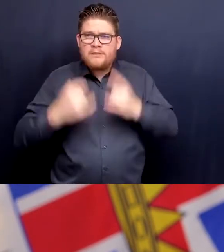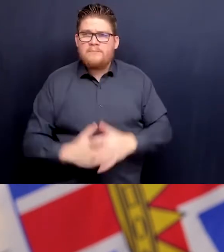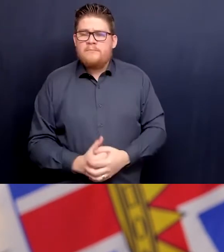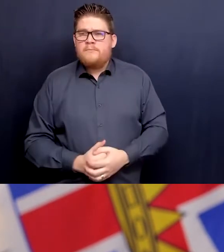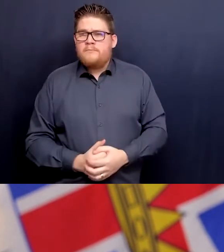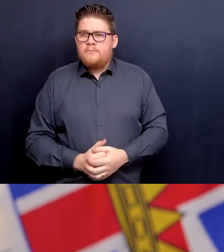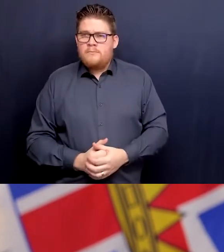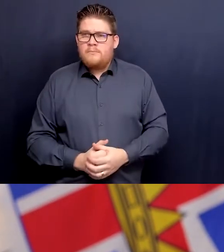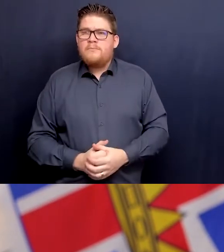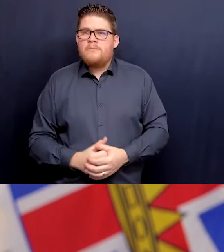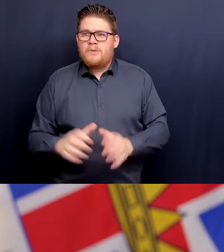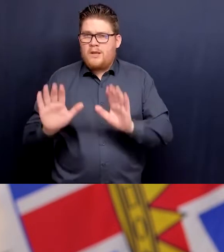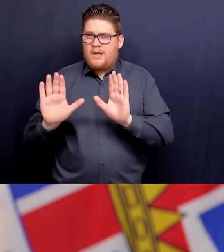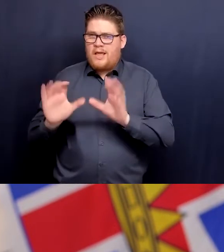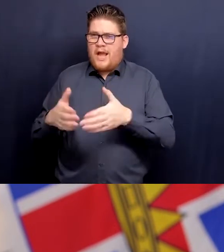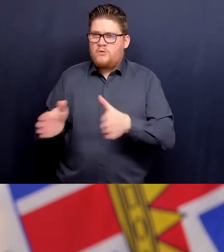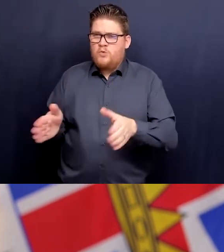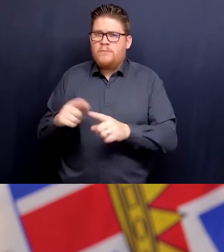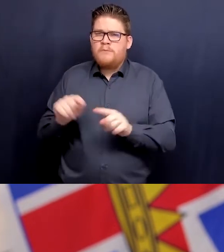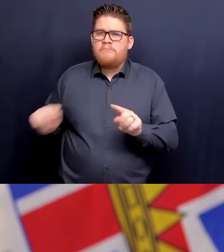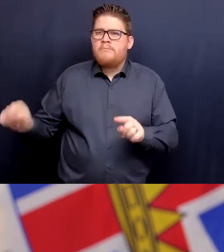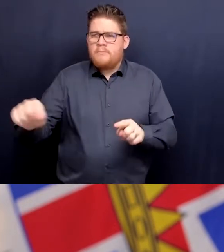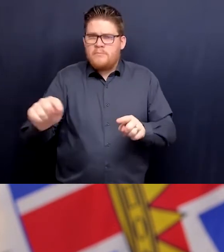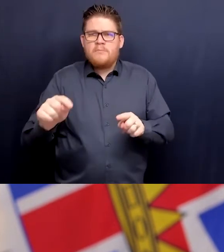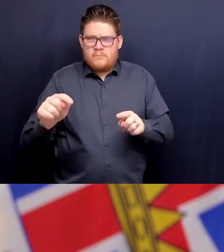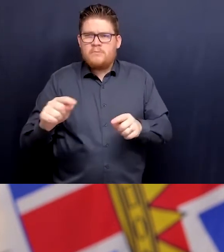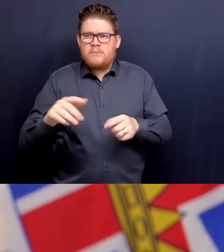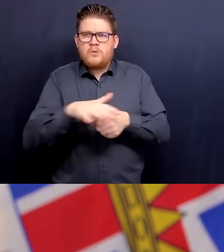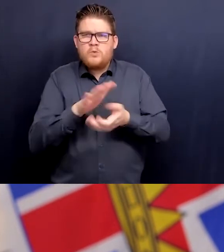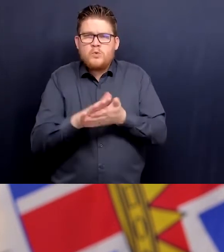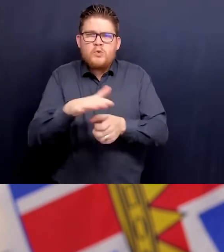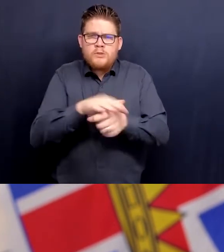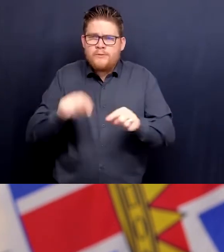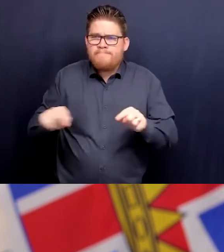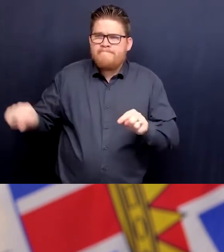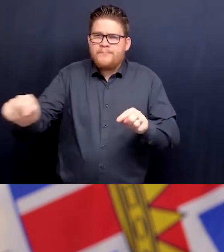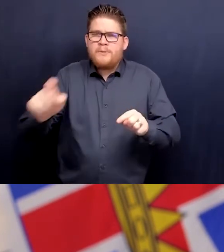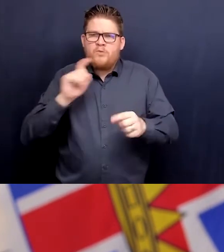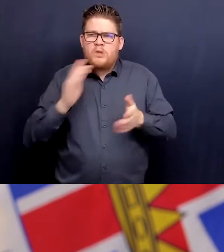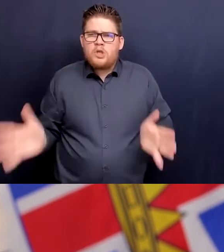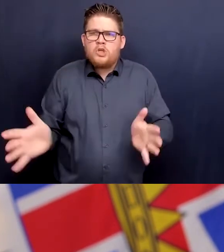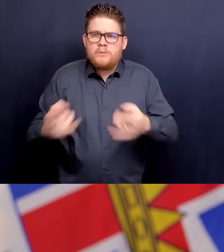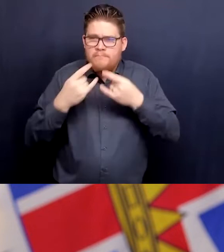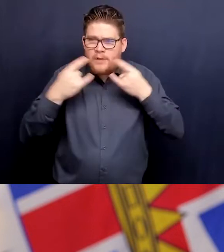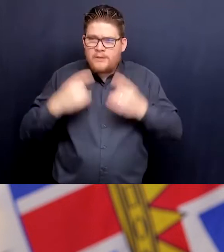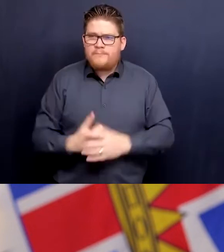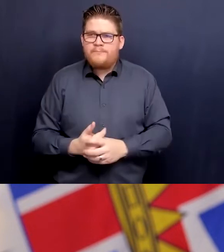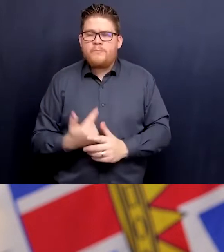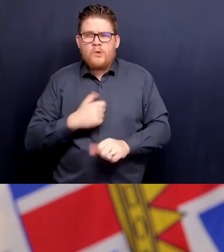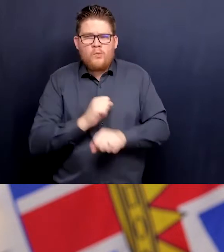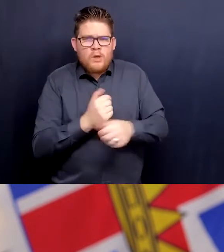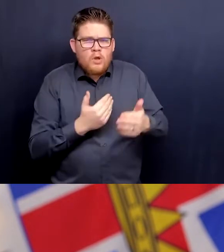other parts of the school. So the education, we've been working with our education partners to revise those